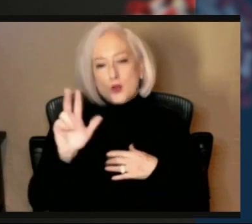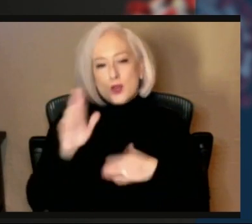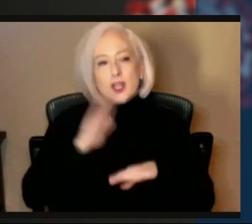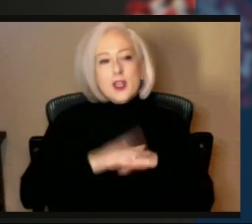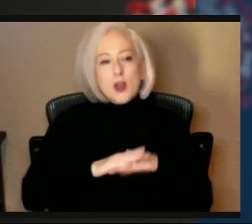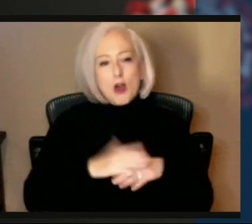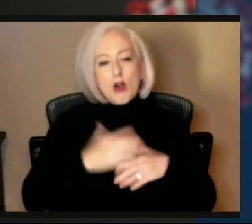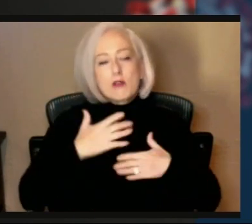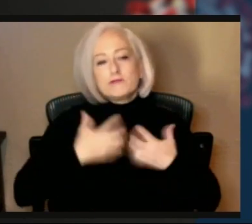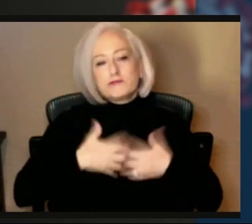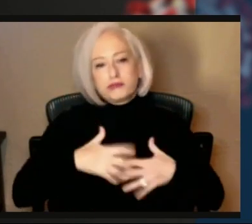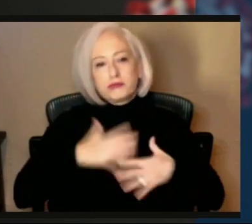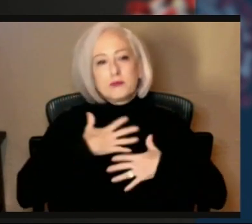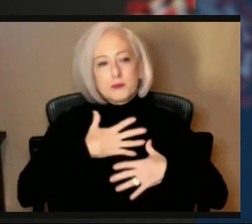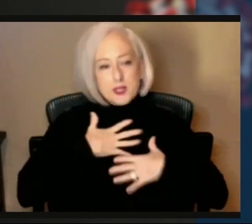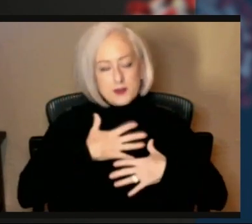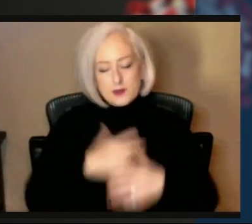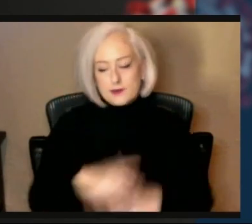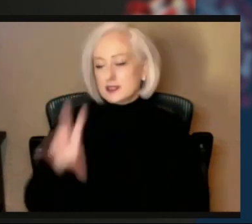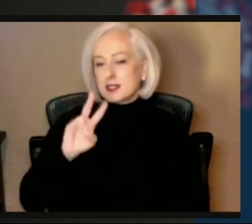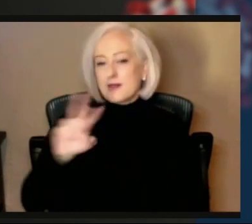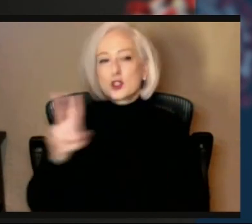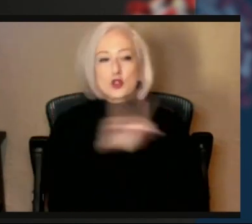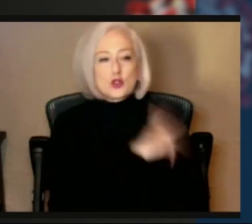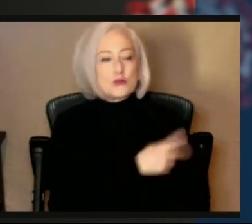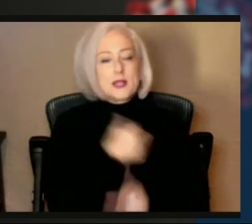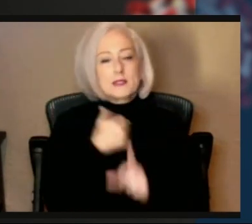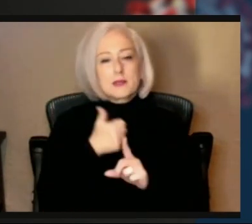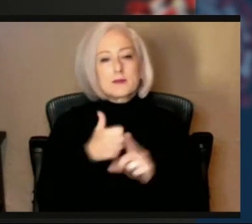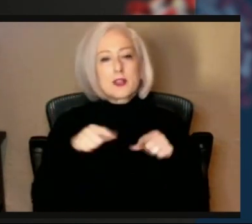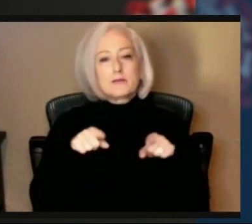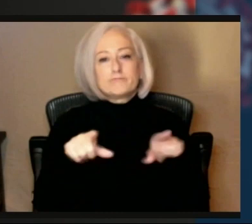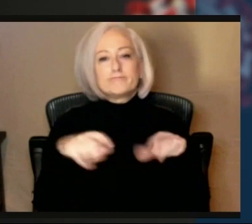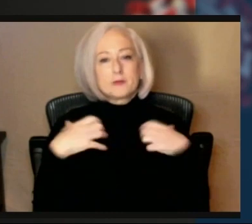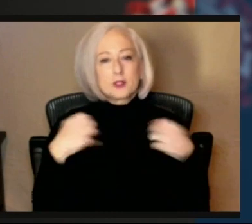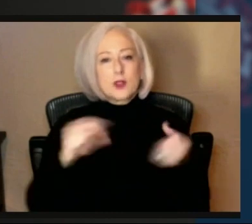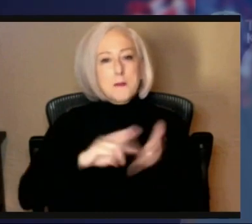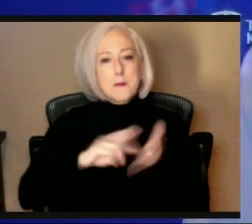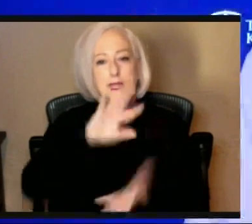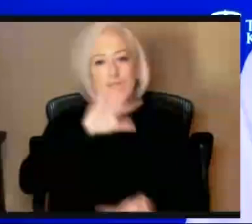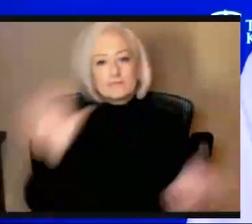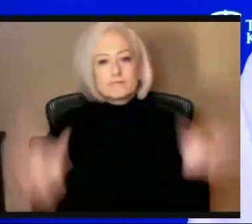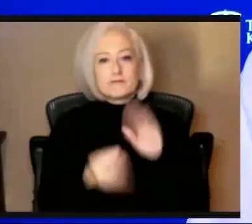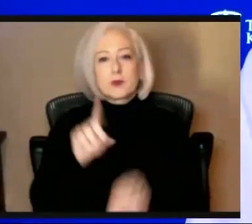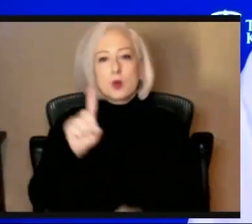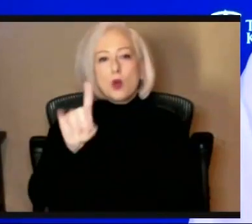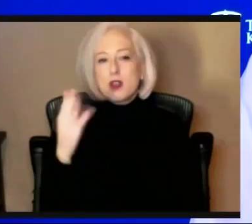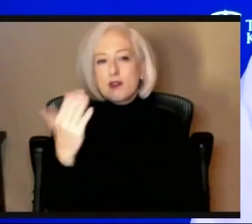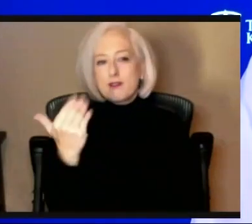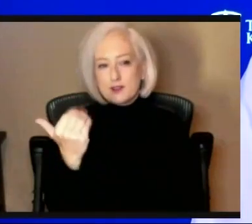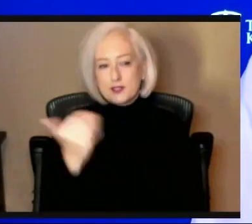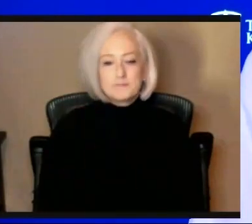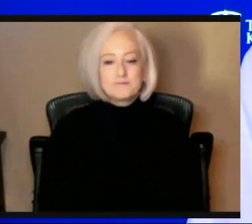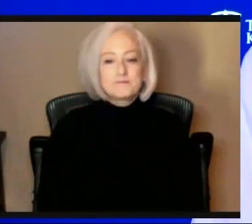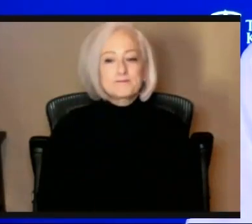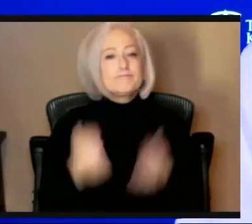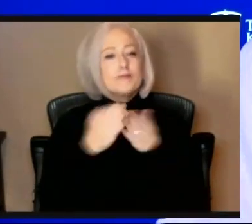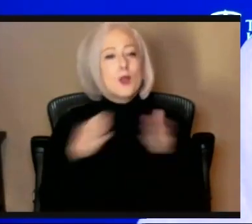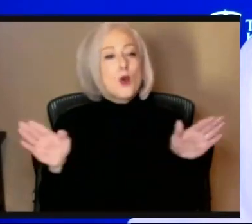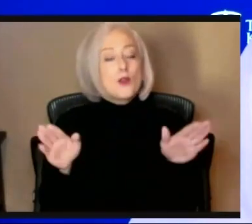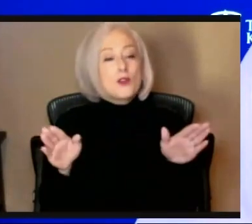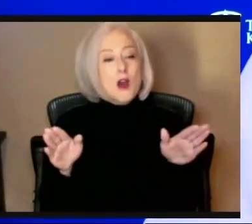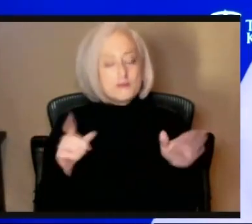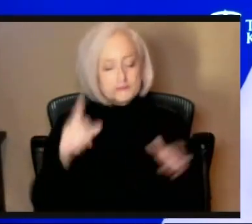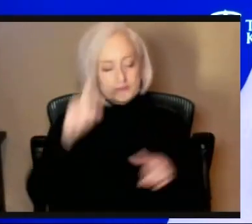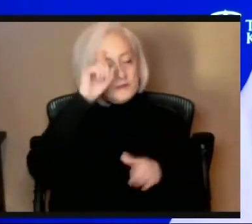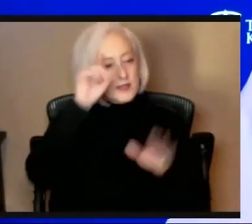72 patients in that recovery period, so a total of 115. But overall, Steve, I think it is great that we continue